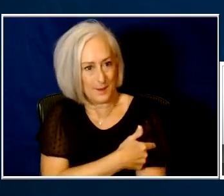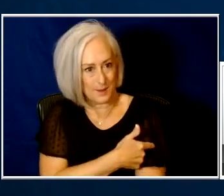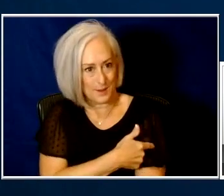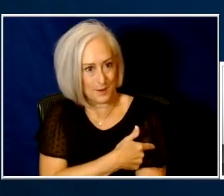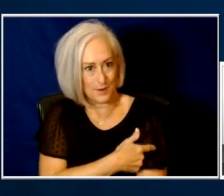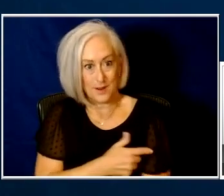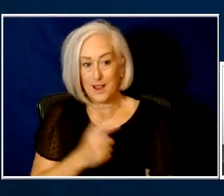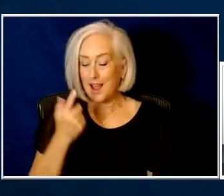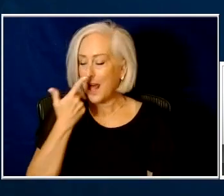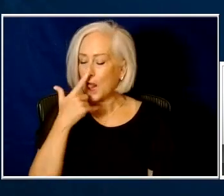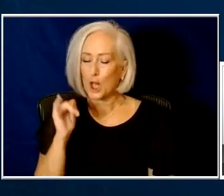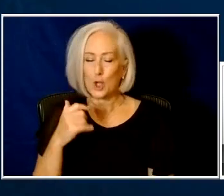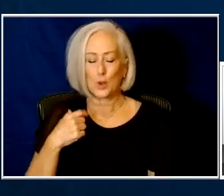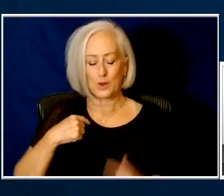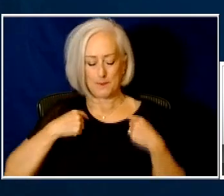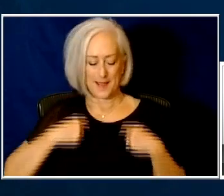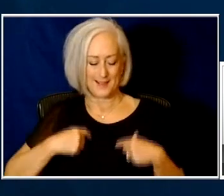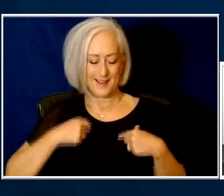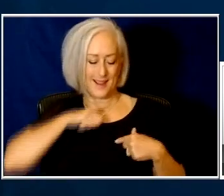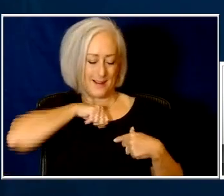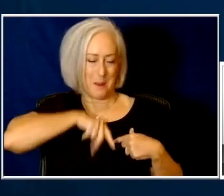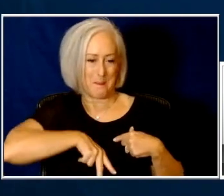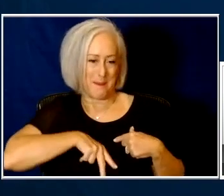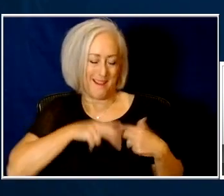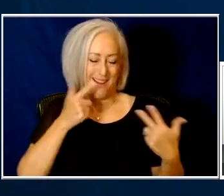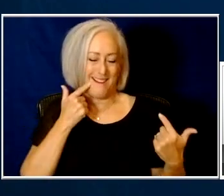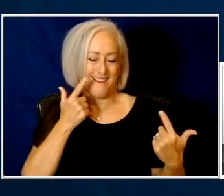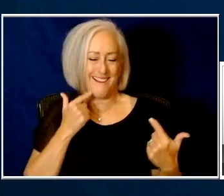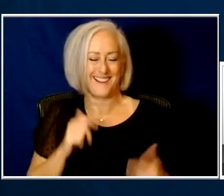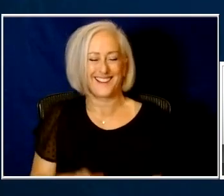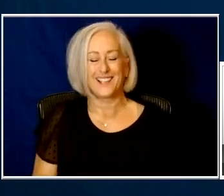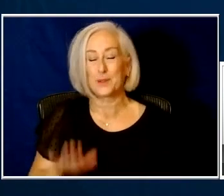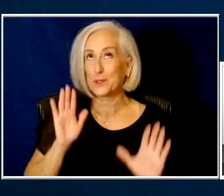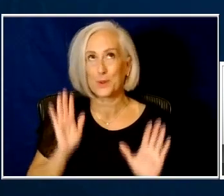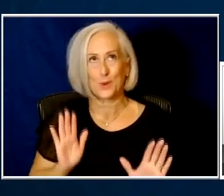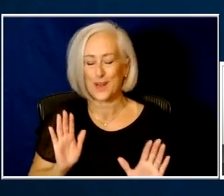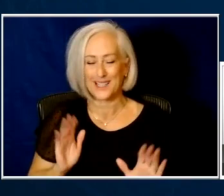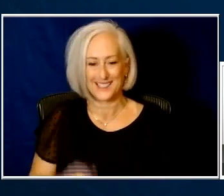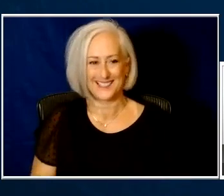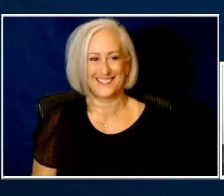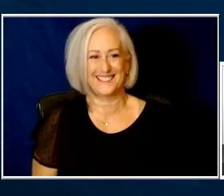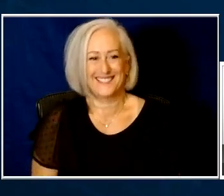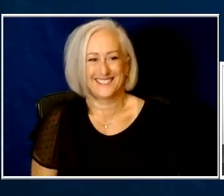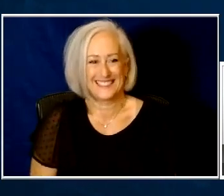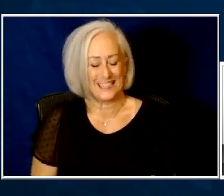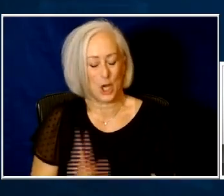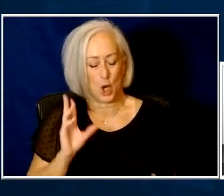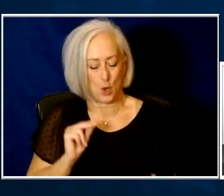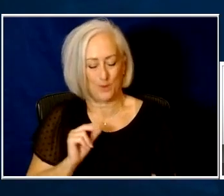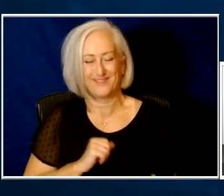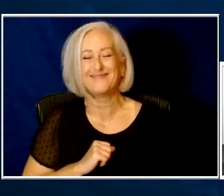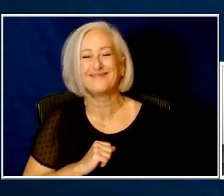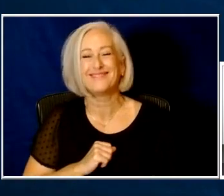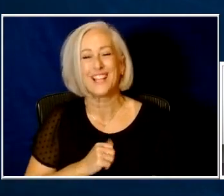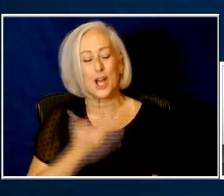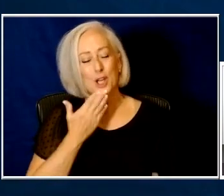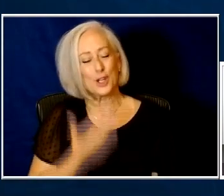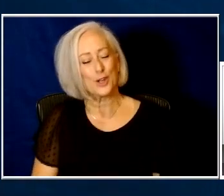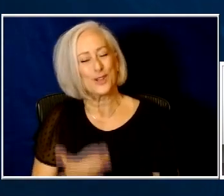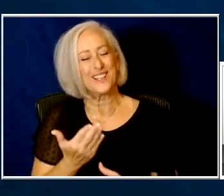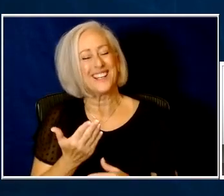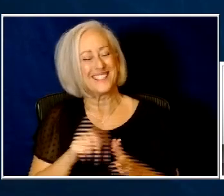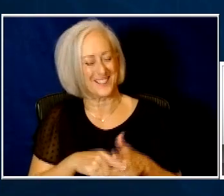and prosper, people. Of course. It was great. It was great. That's what I thought, too. It was a good start to the morning for